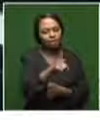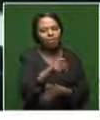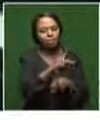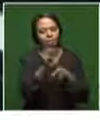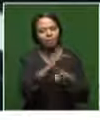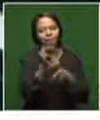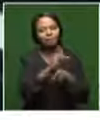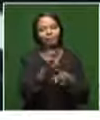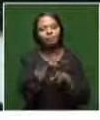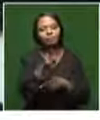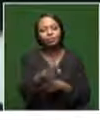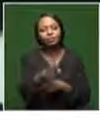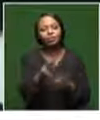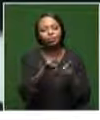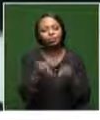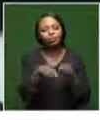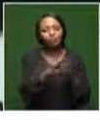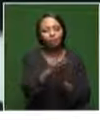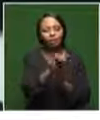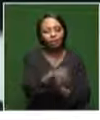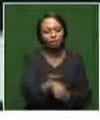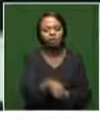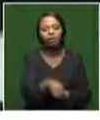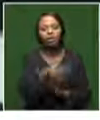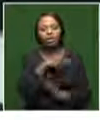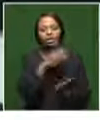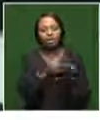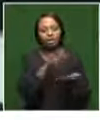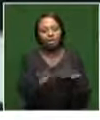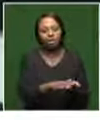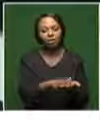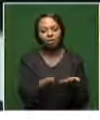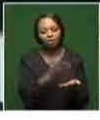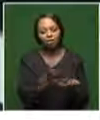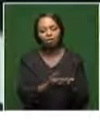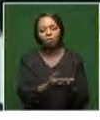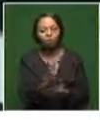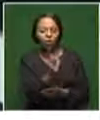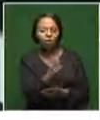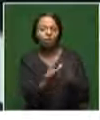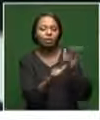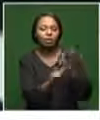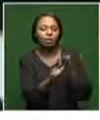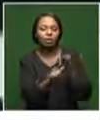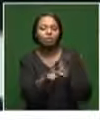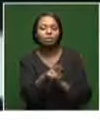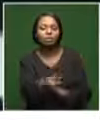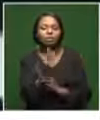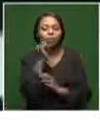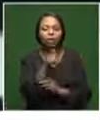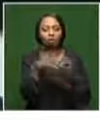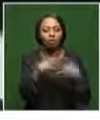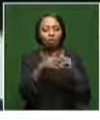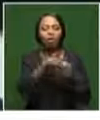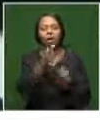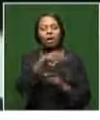There's room for improvement. Like you're mentioning that the translation of the words is quite key in the app. So, like I